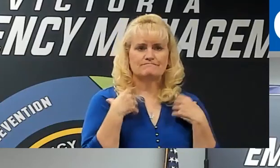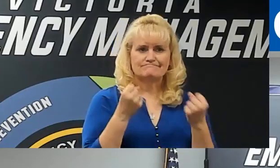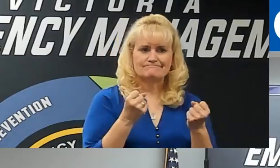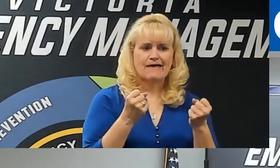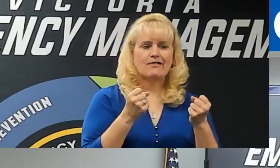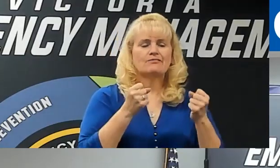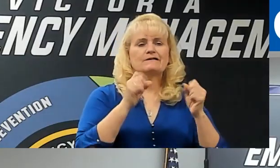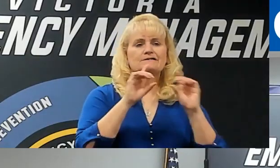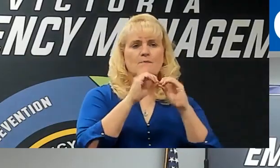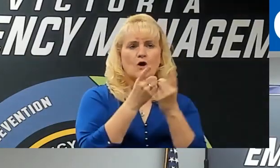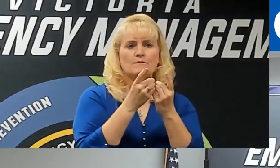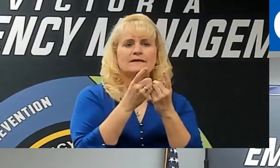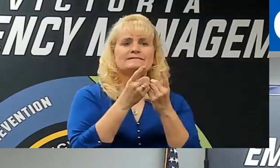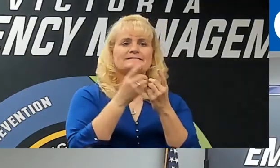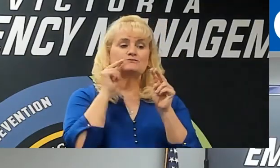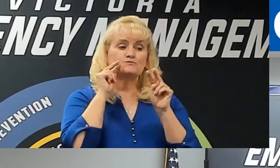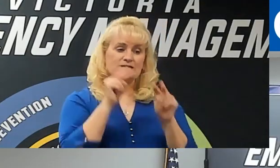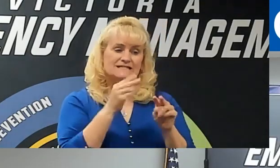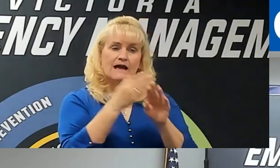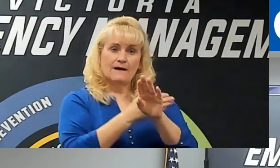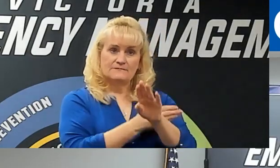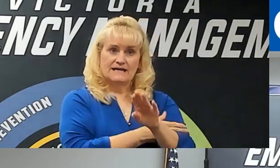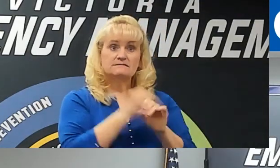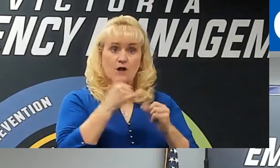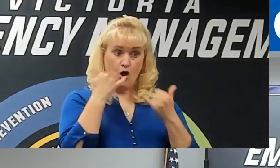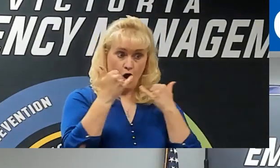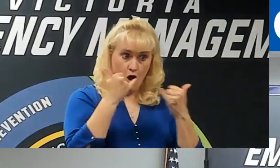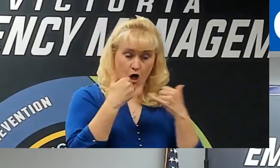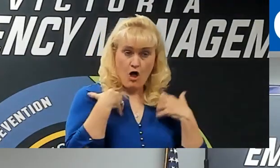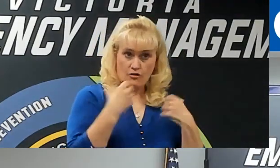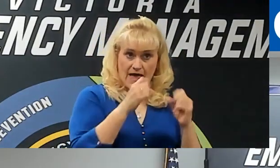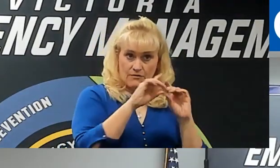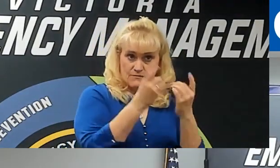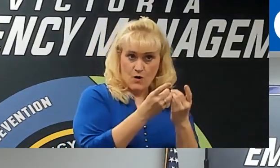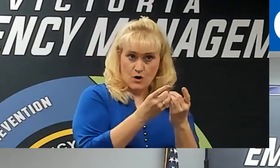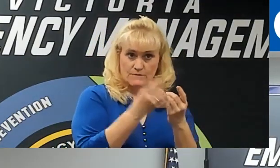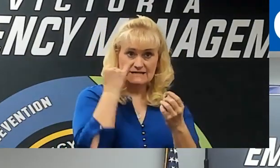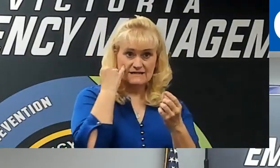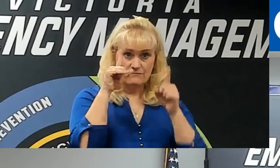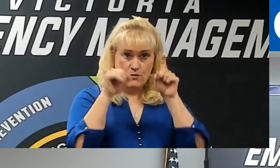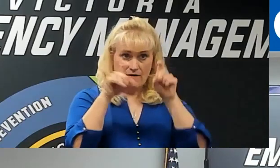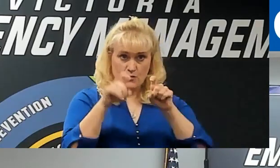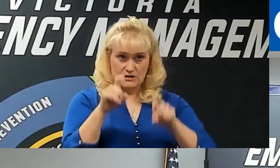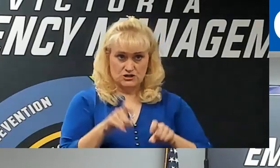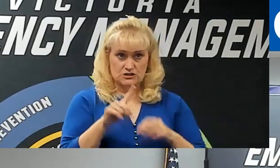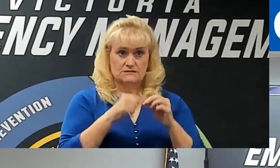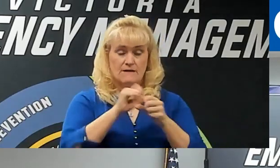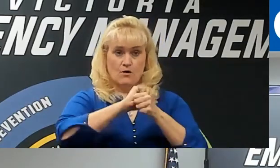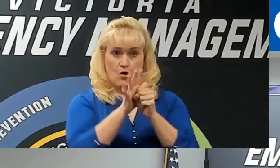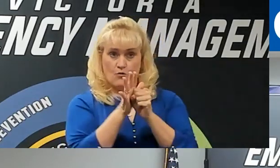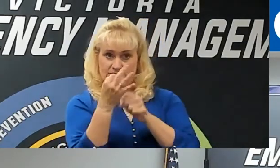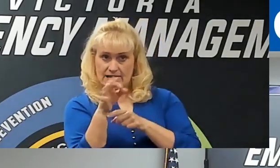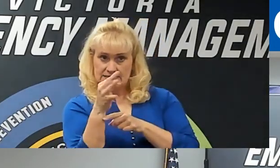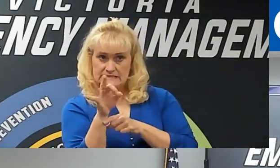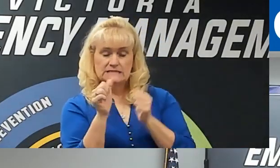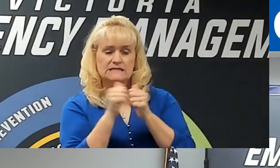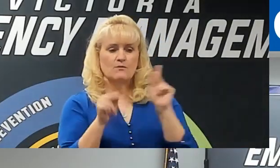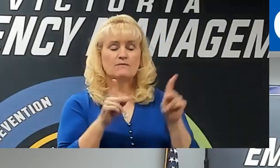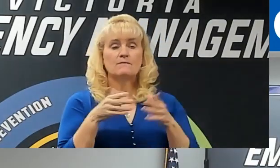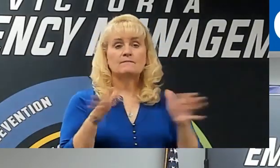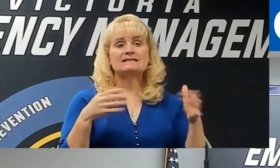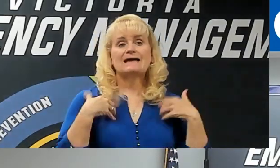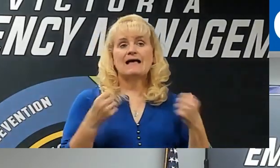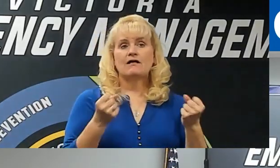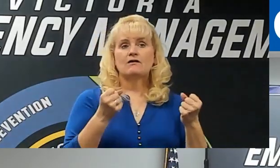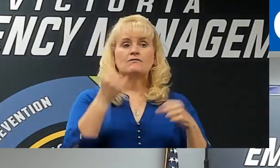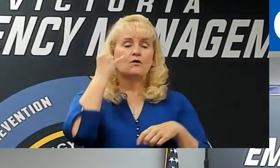latest updates. You can also call the health department if you have any questions regarding COVID-19, and as far as public health related questions,